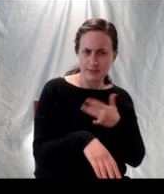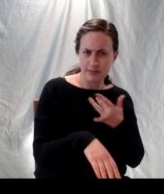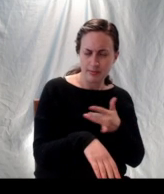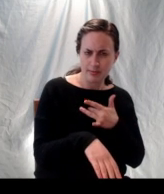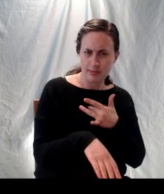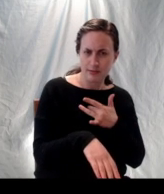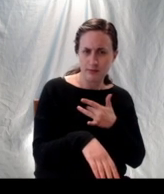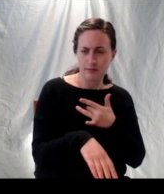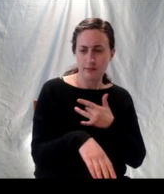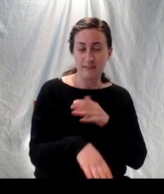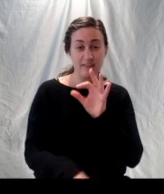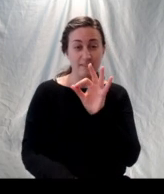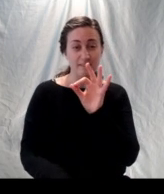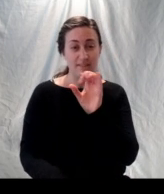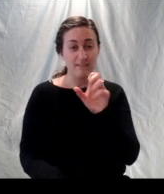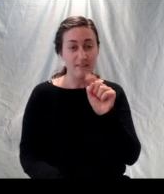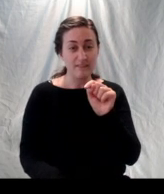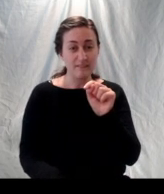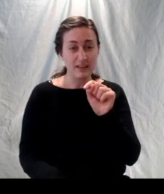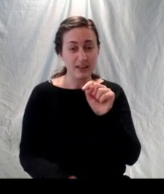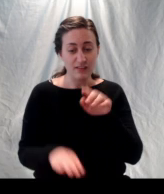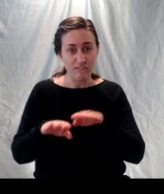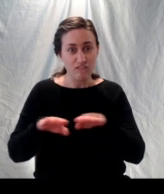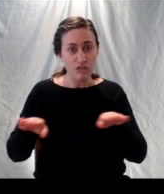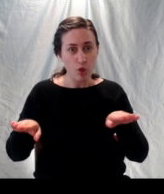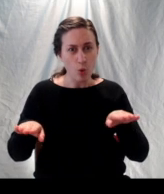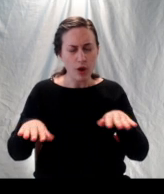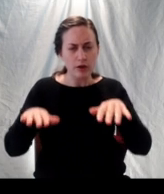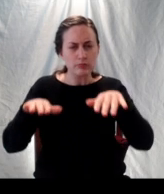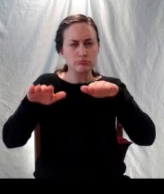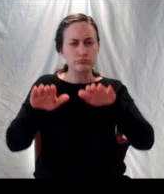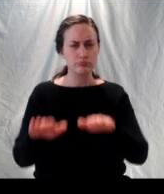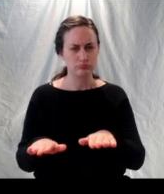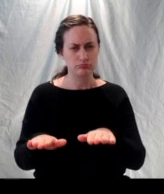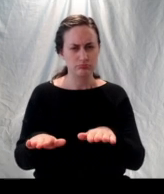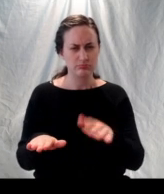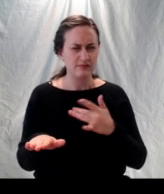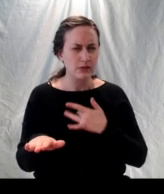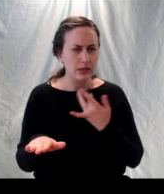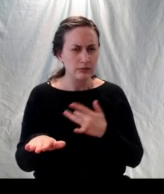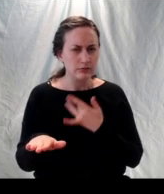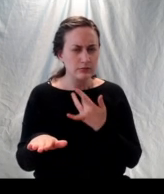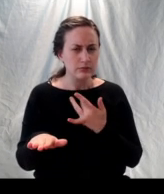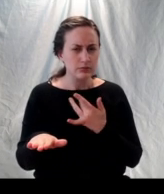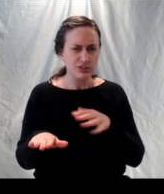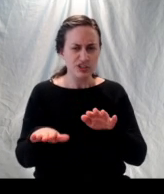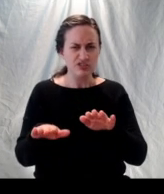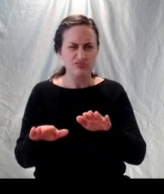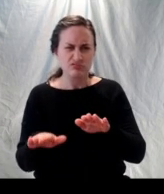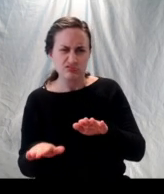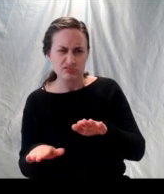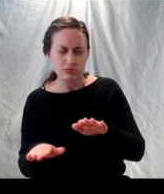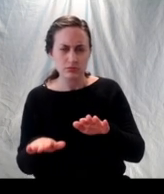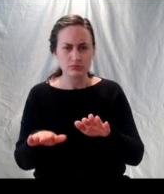in each foot. How do your hands feel on your